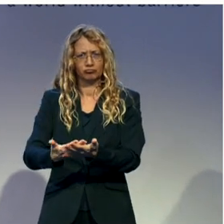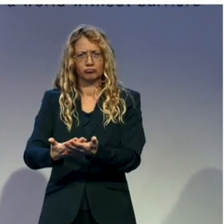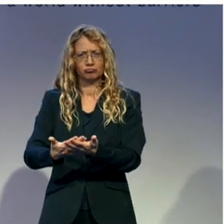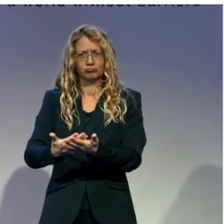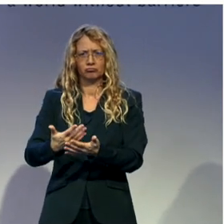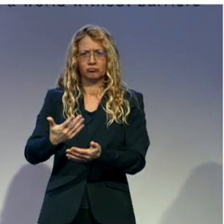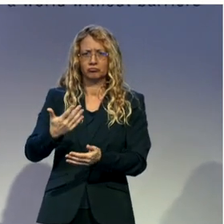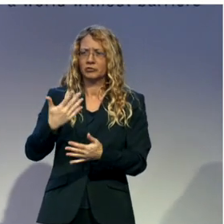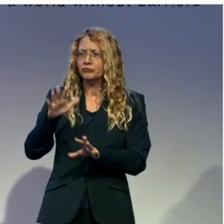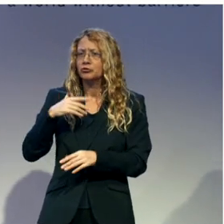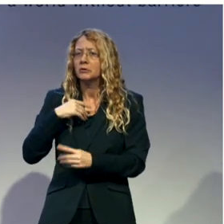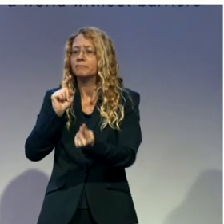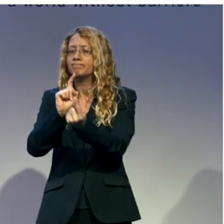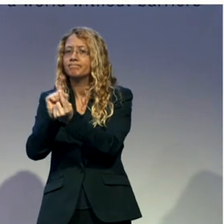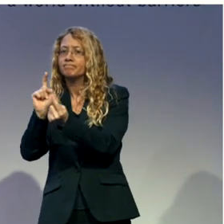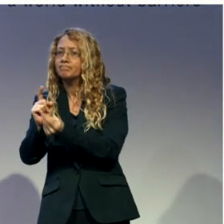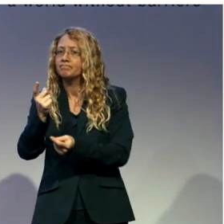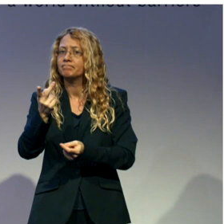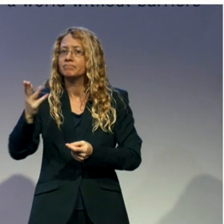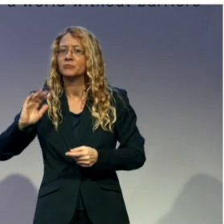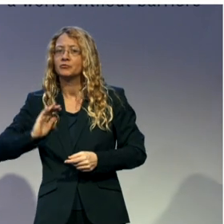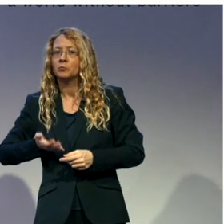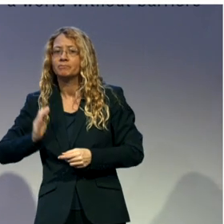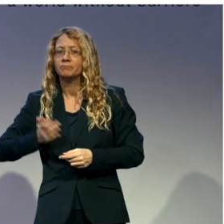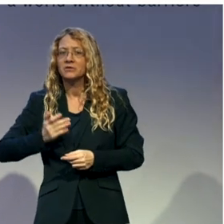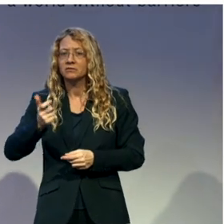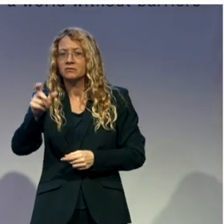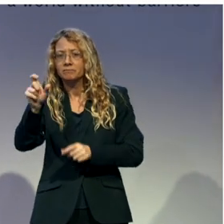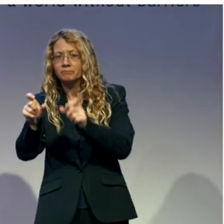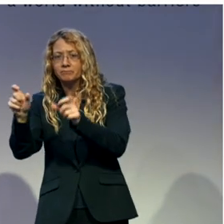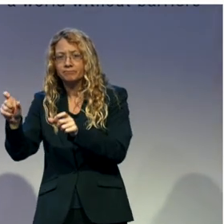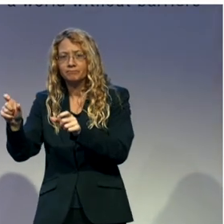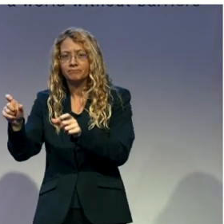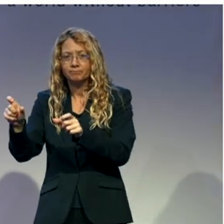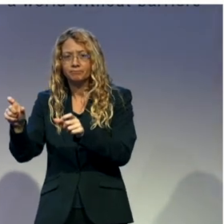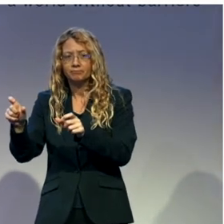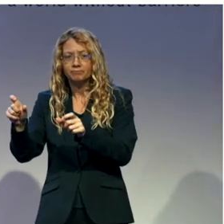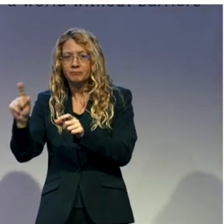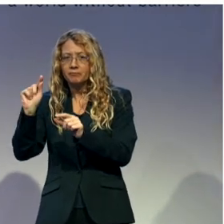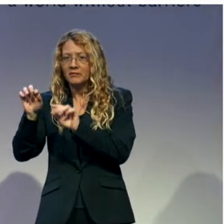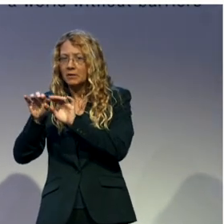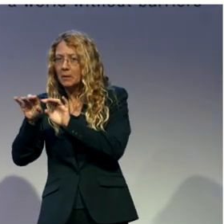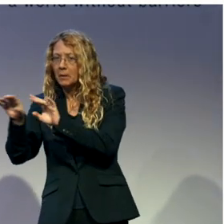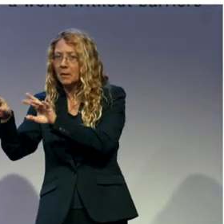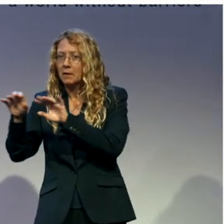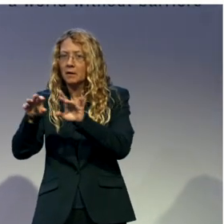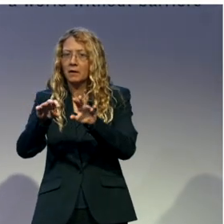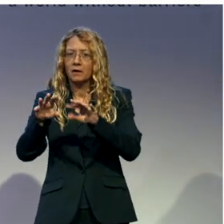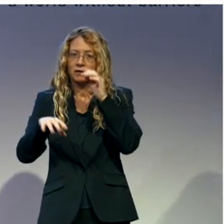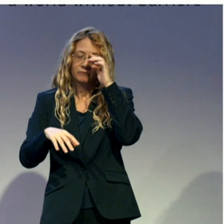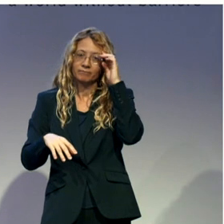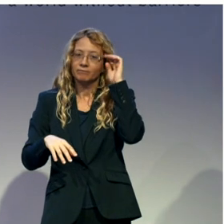And we wanted to address this. So we carried out research and looked at leadership development